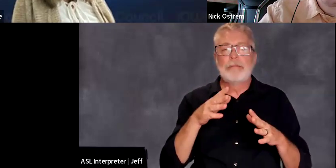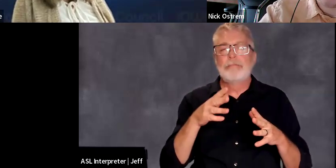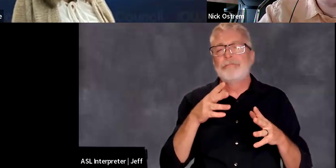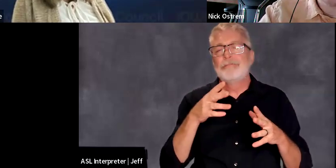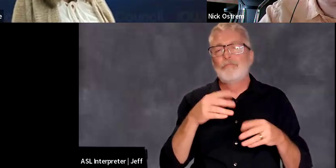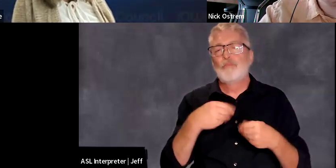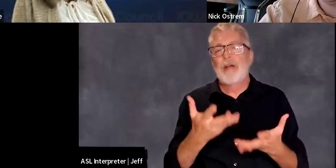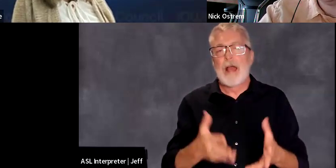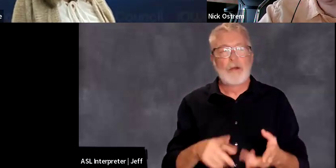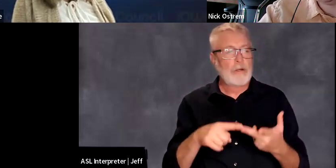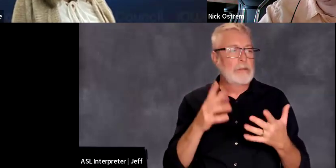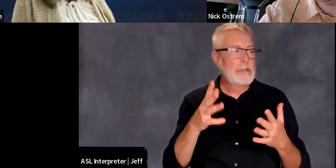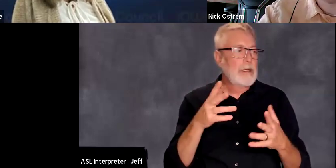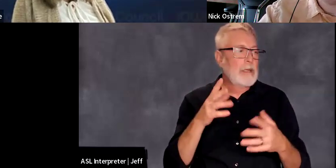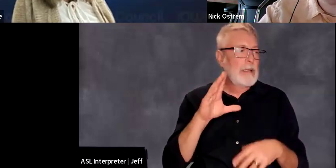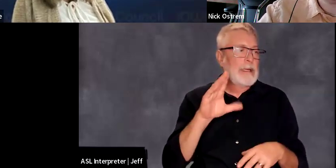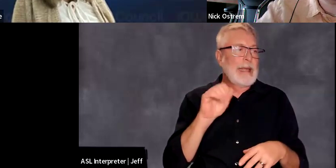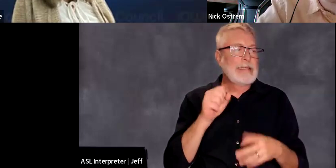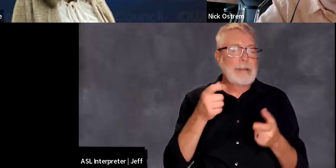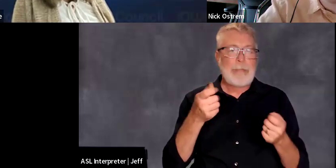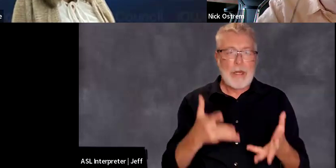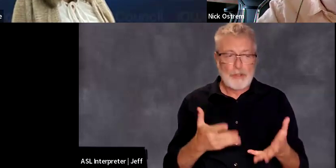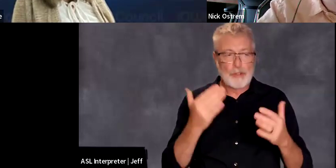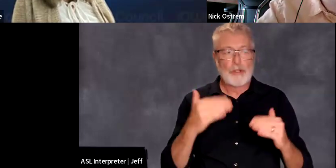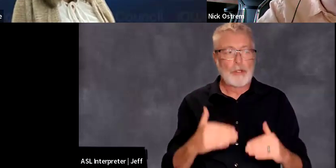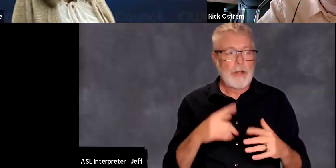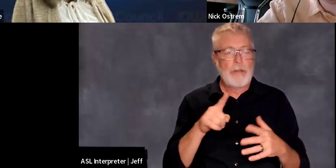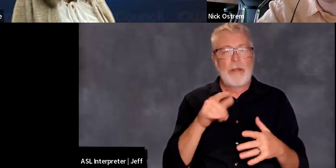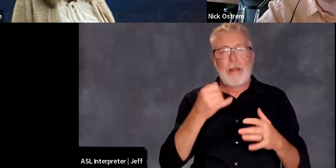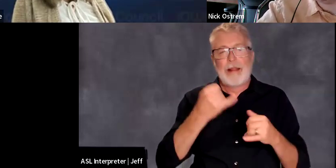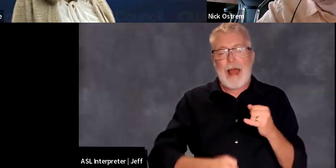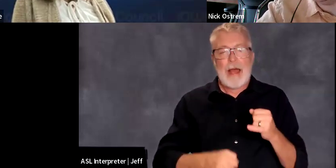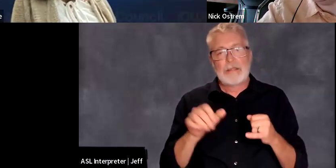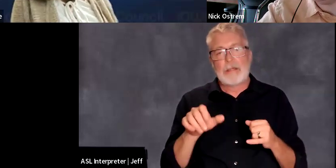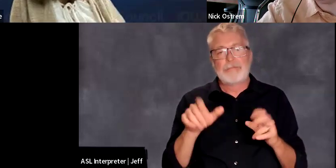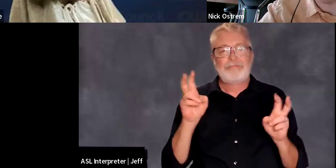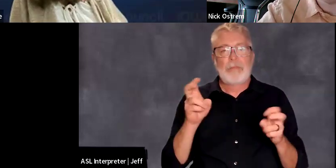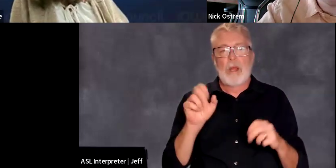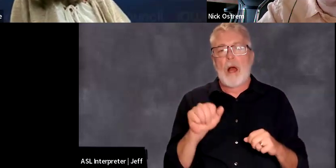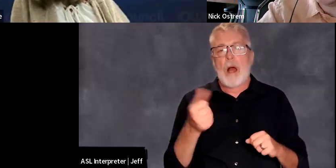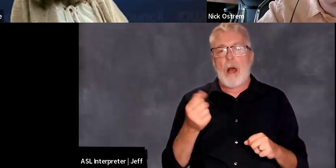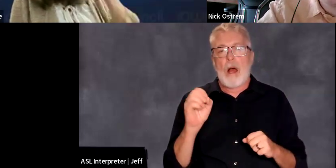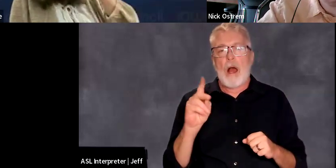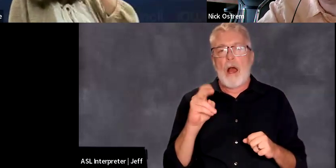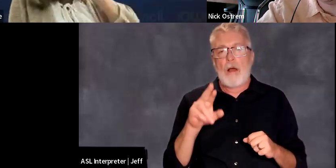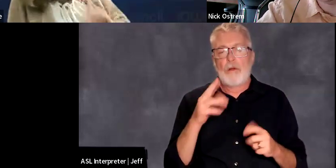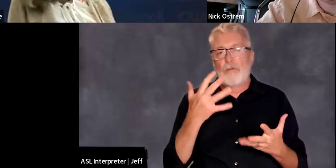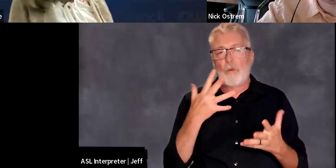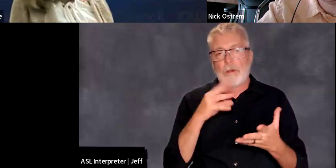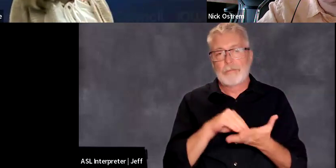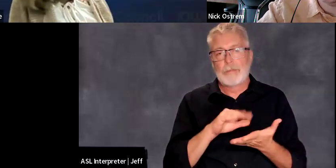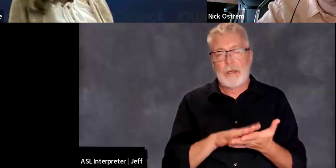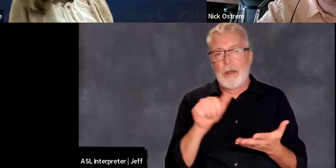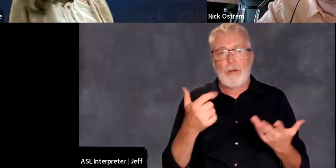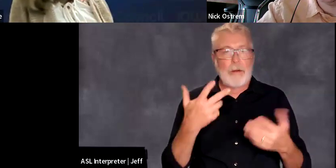for a care manager, and then at the bottom we have an other space in case there's any other information that you want to include in there, separate